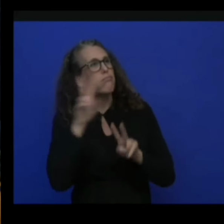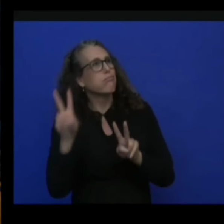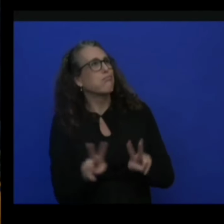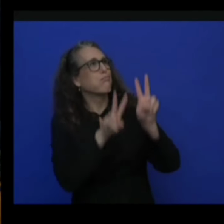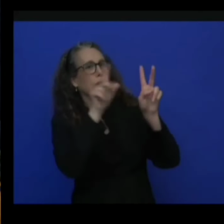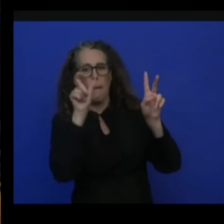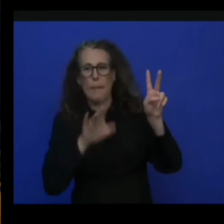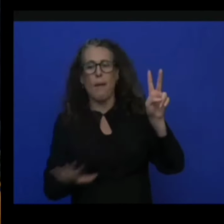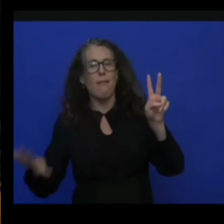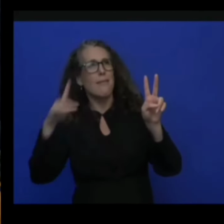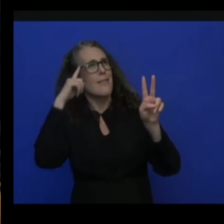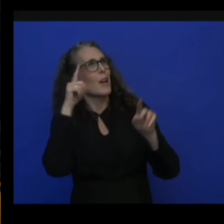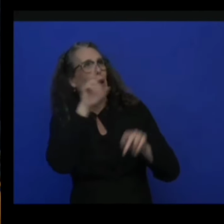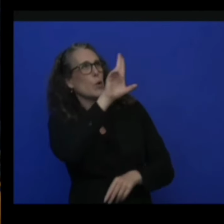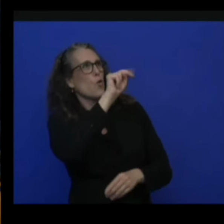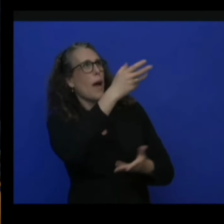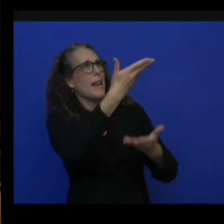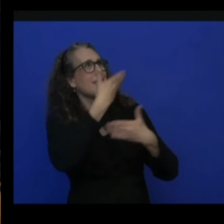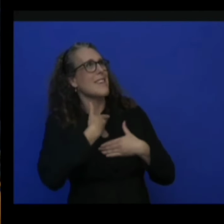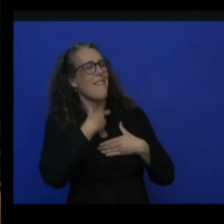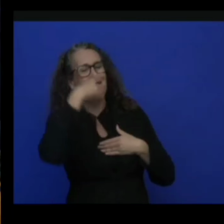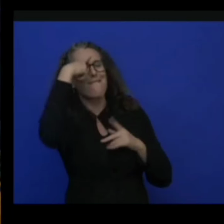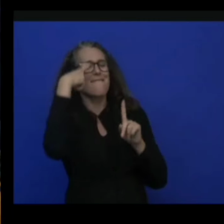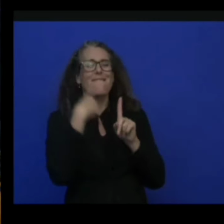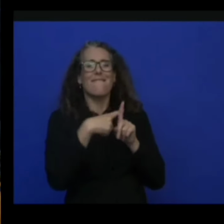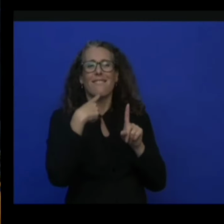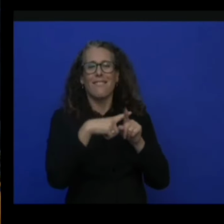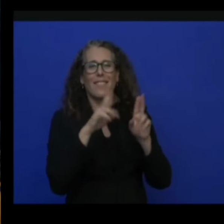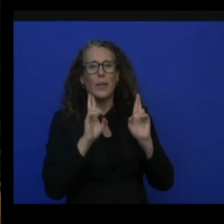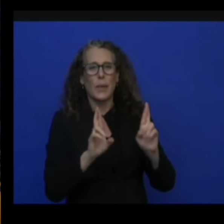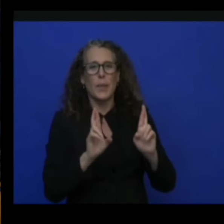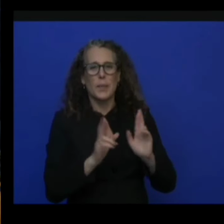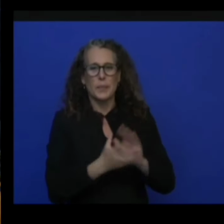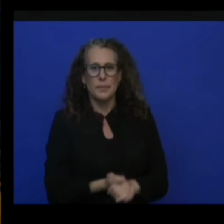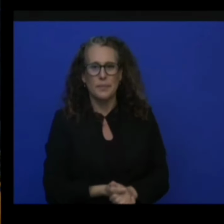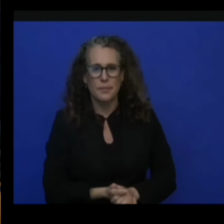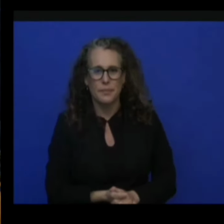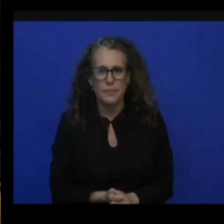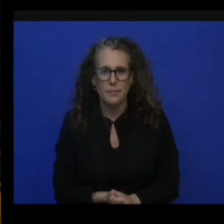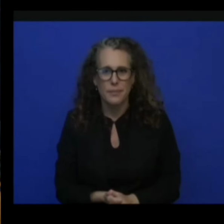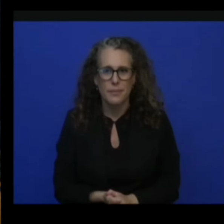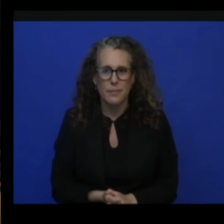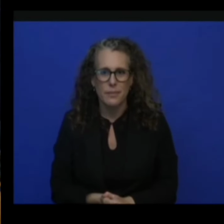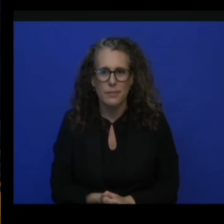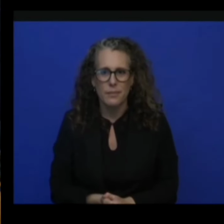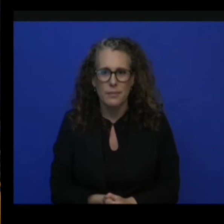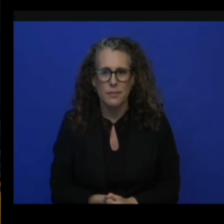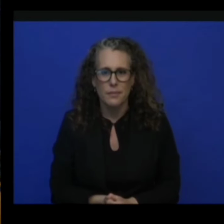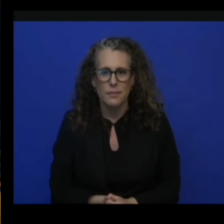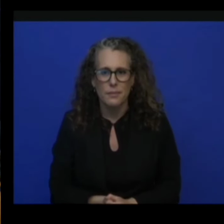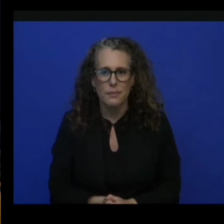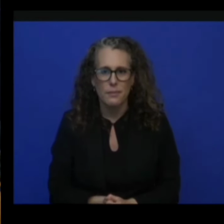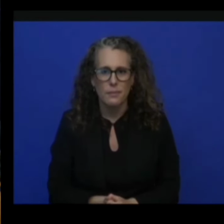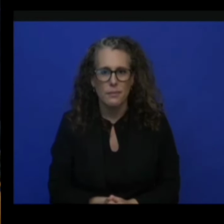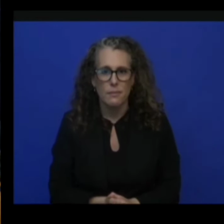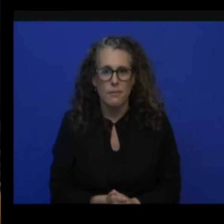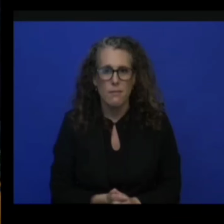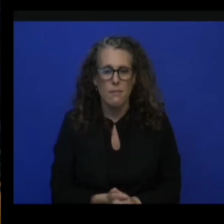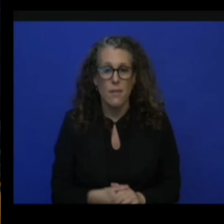This architecture presupposes the unity of our nations toward the search for